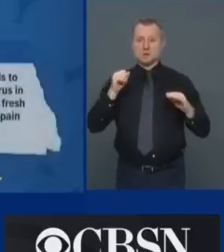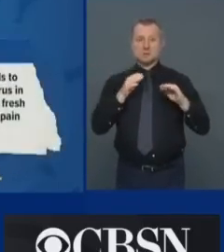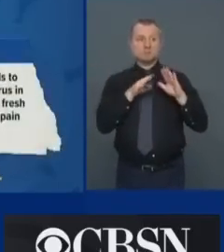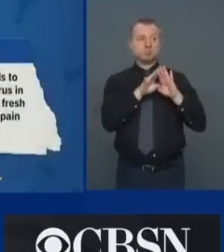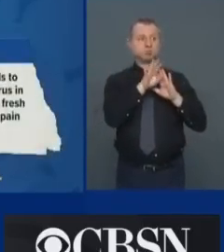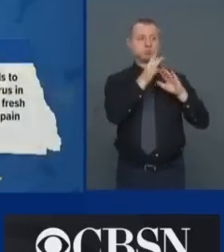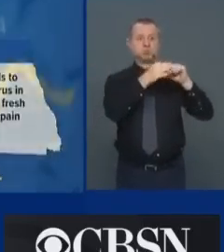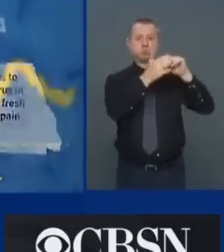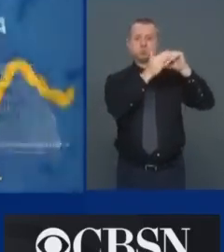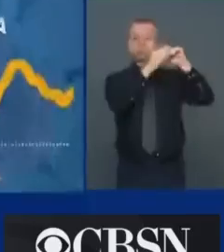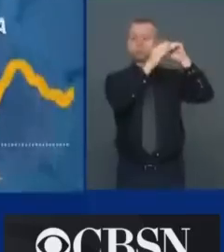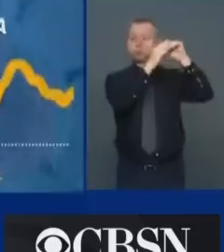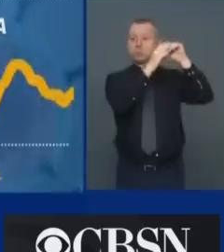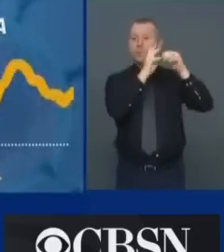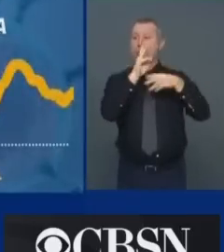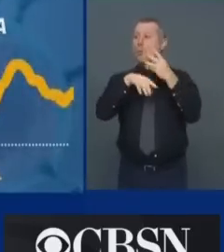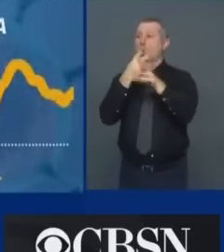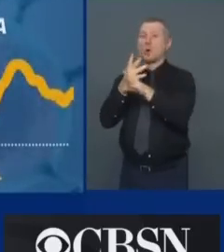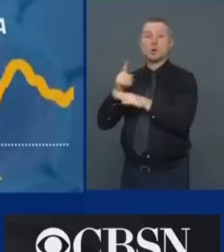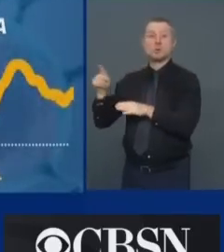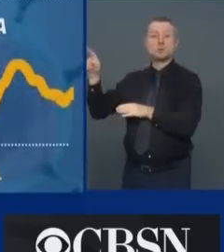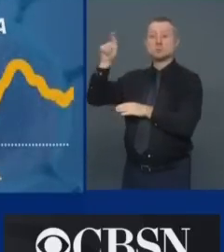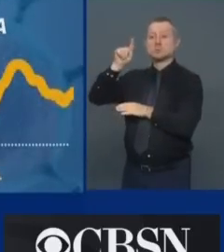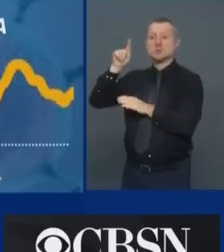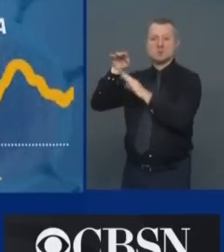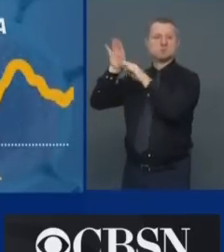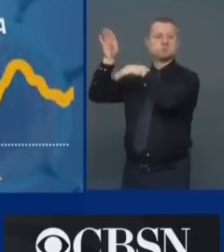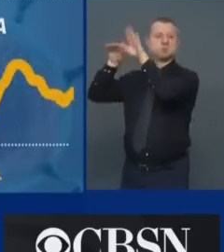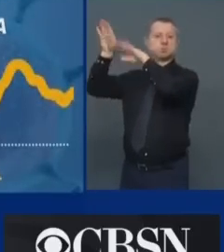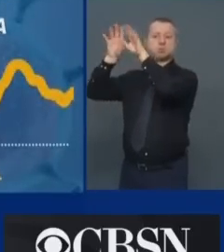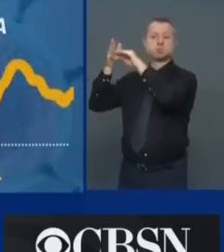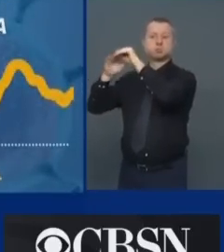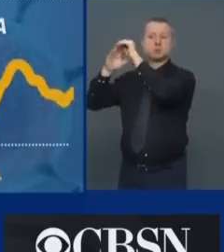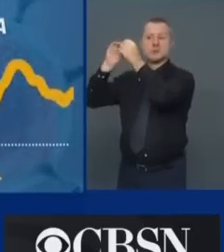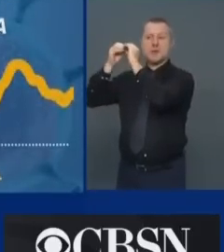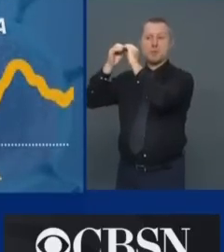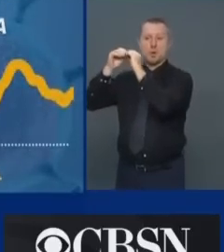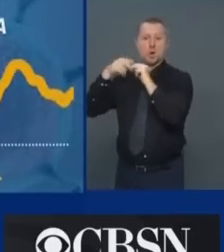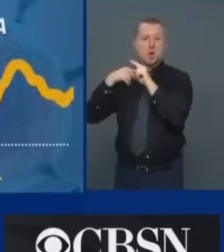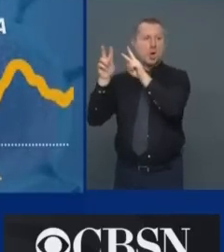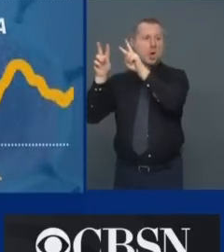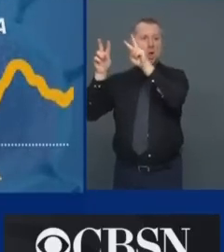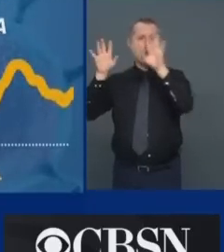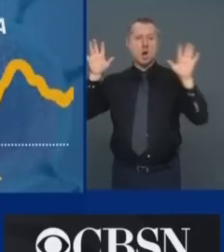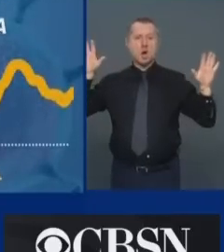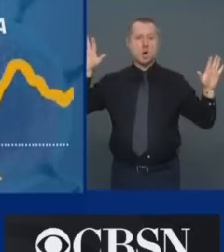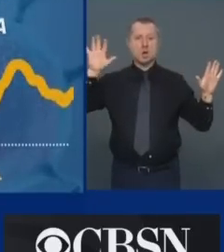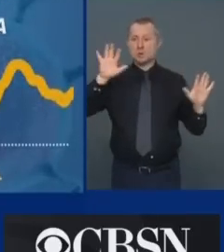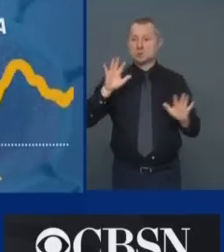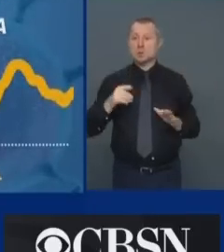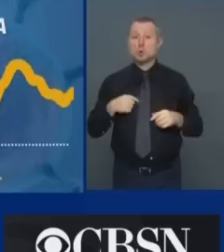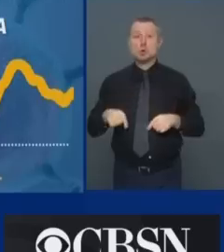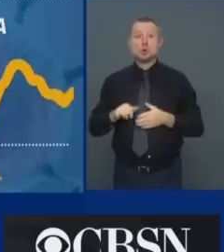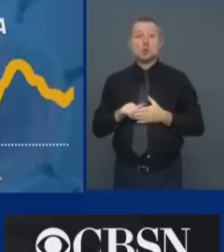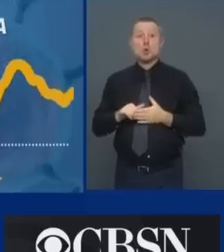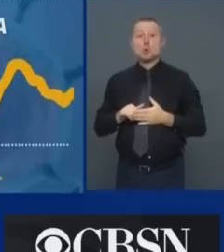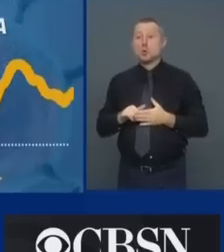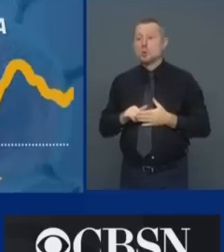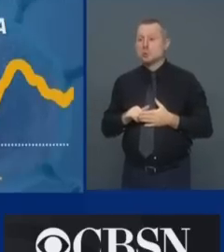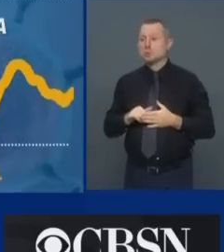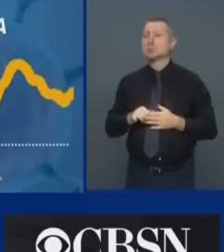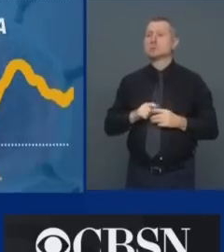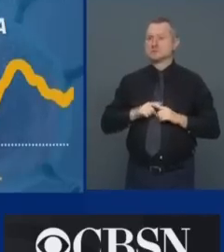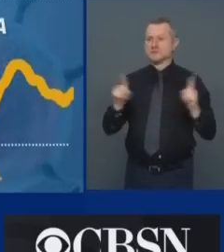world. Those are numbers, right? We are the anomaly to what's going on across the